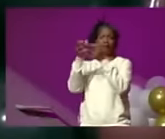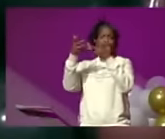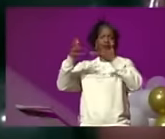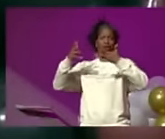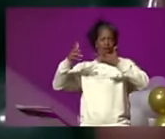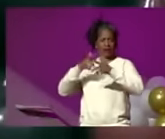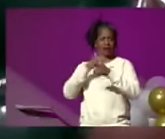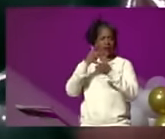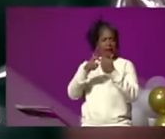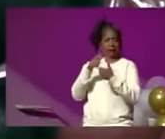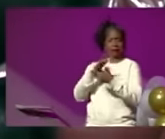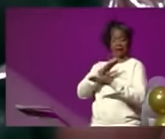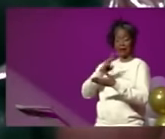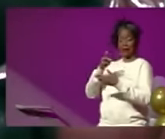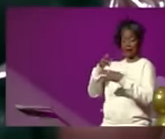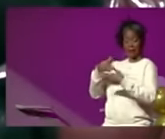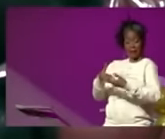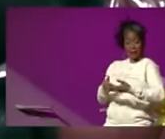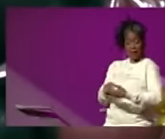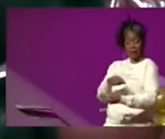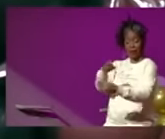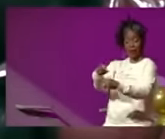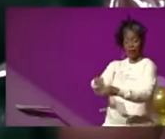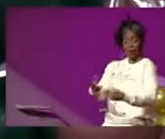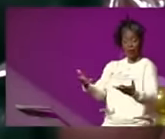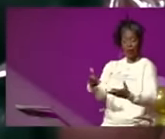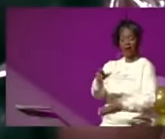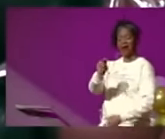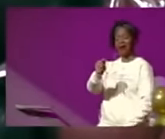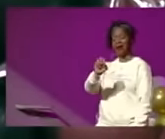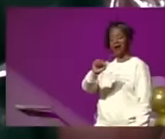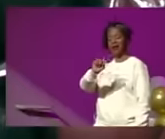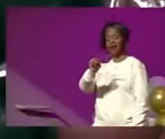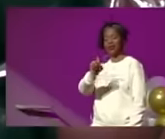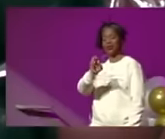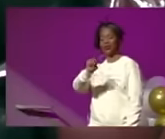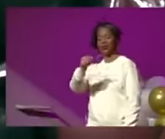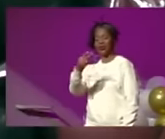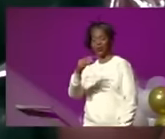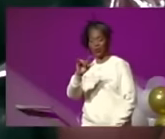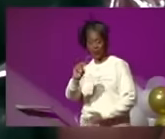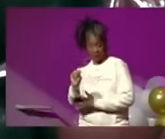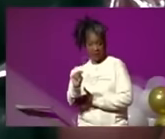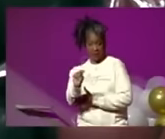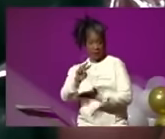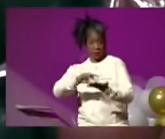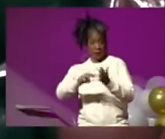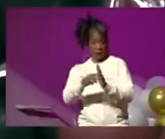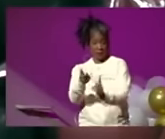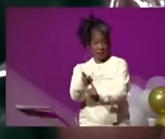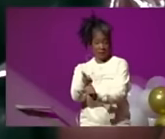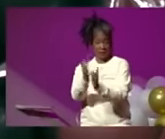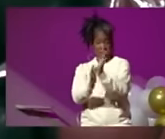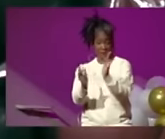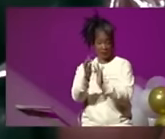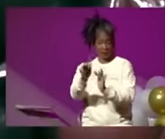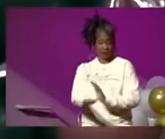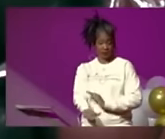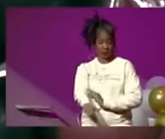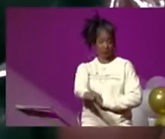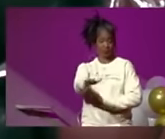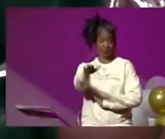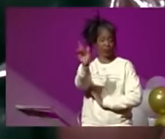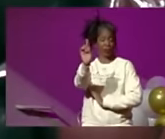be called a Nazarene. That means Jesus grows up in Nazareth. Now, Nazareth